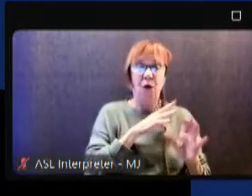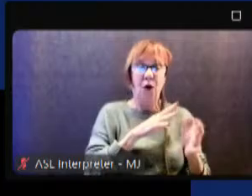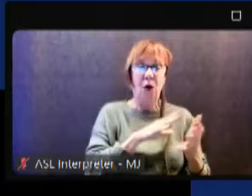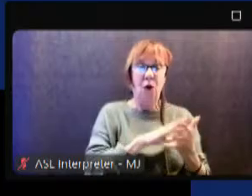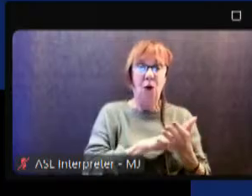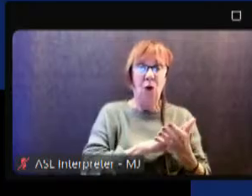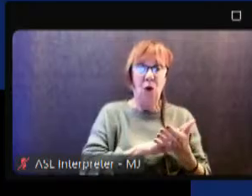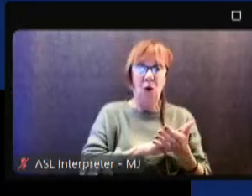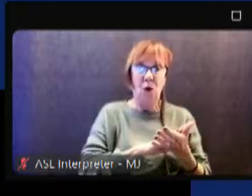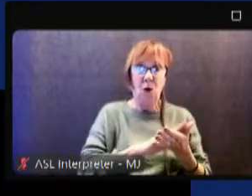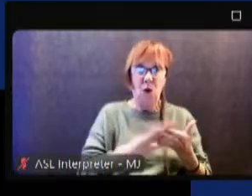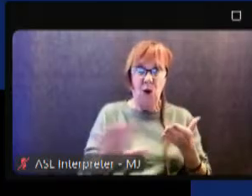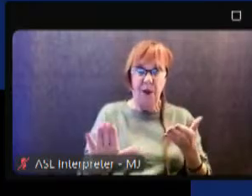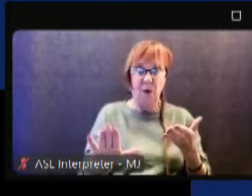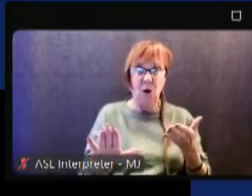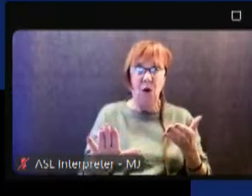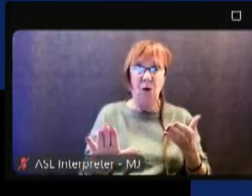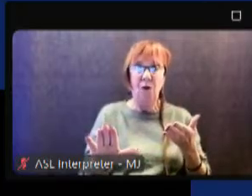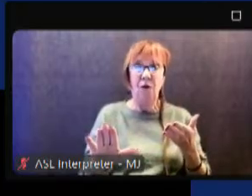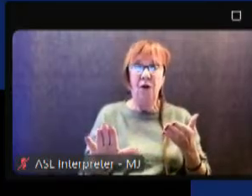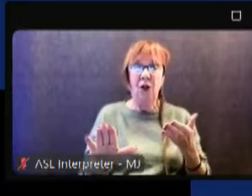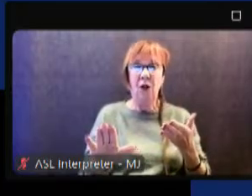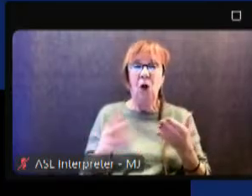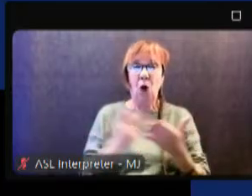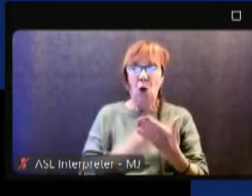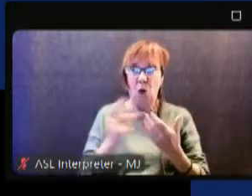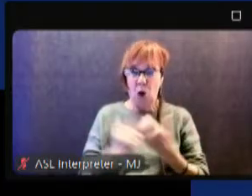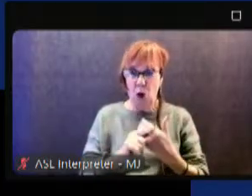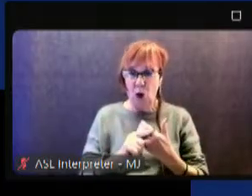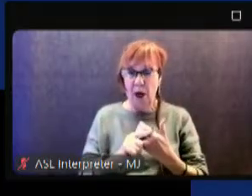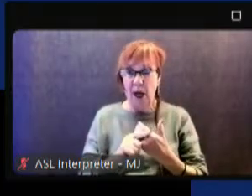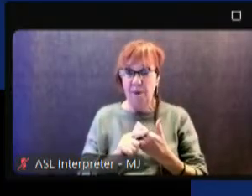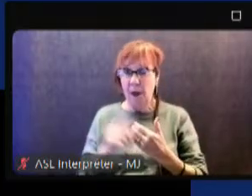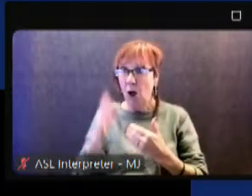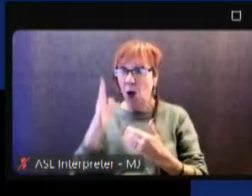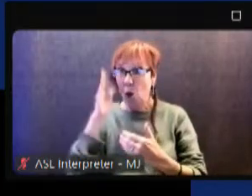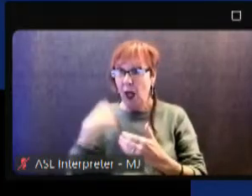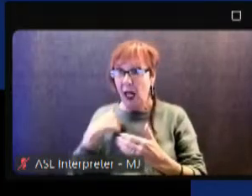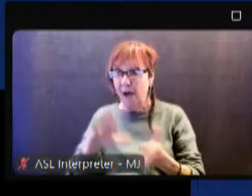property by the Army Corps? And what if you opted out?